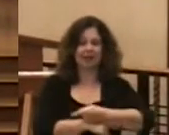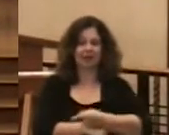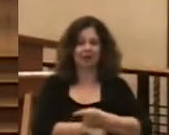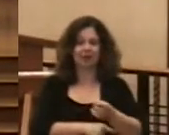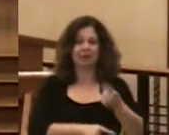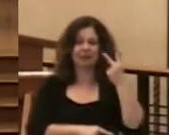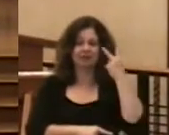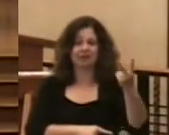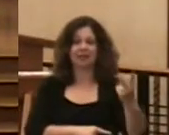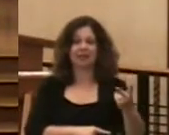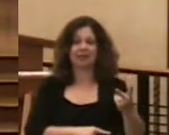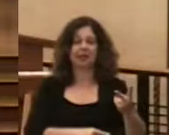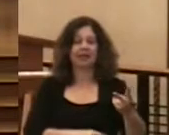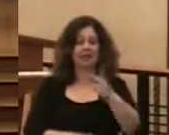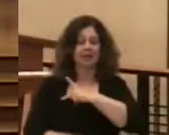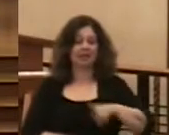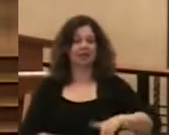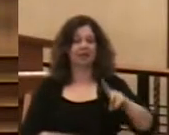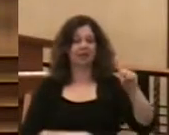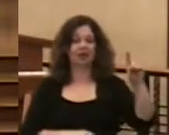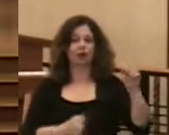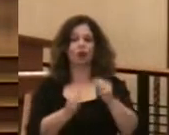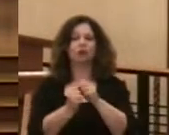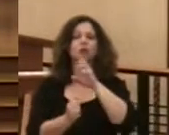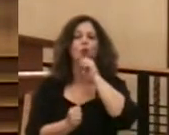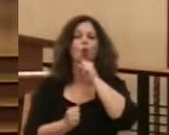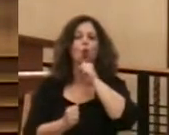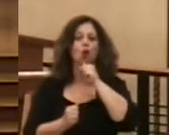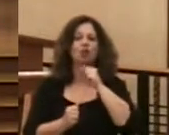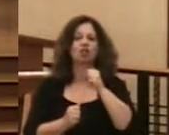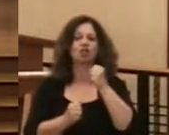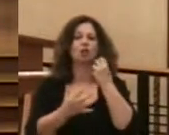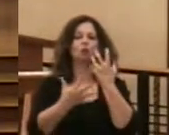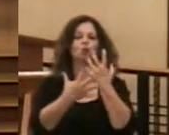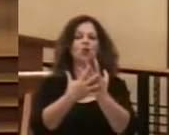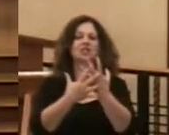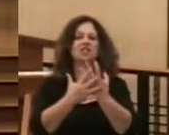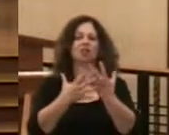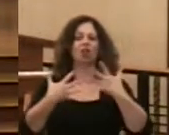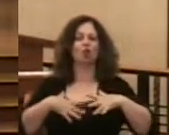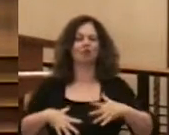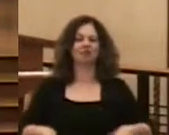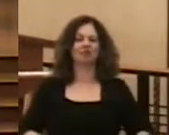orange jumpsuit, wondering how it had all gone so wrong.